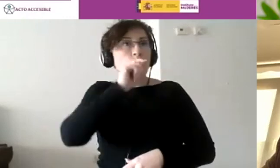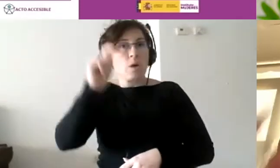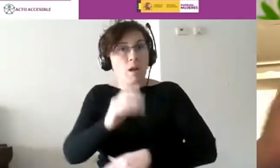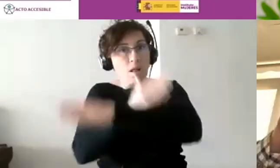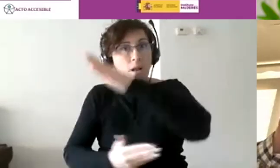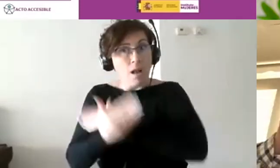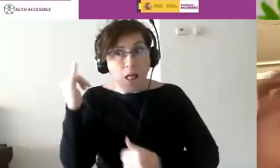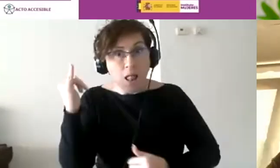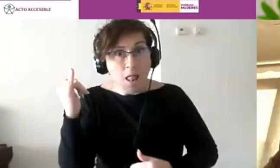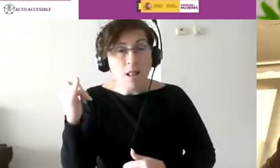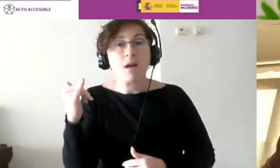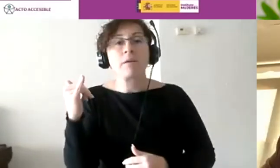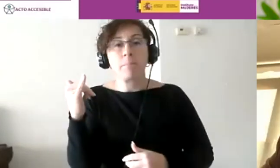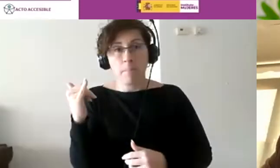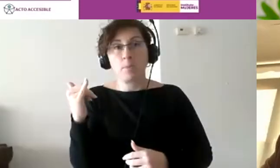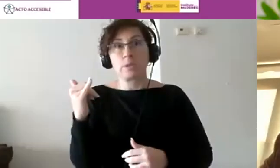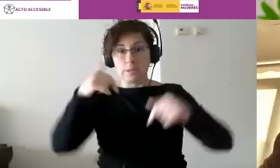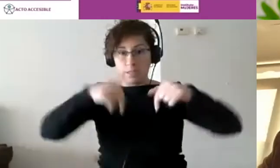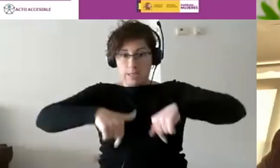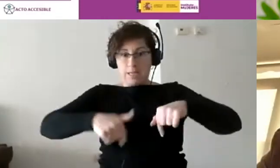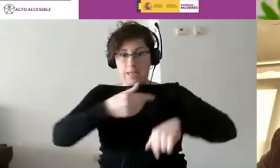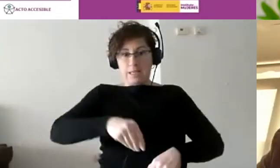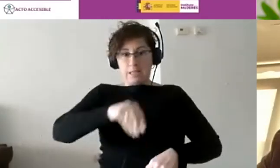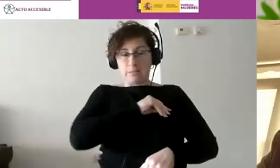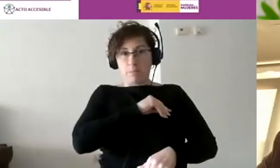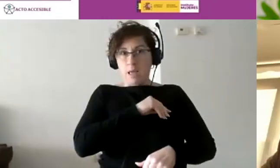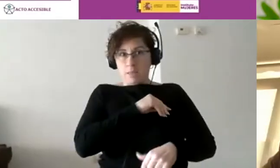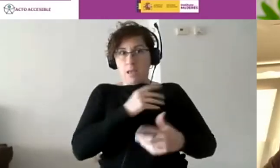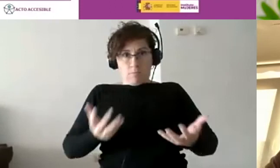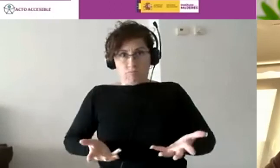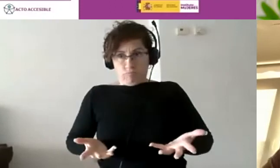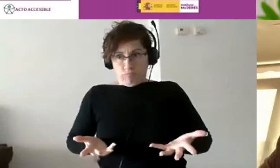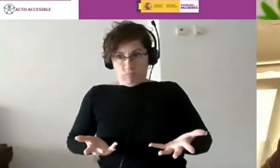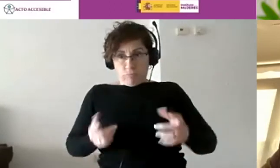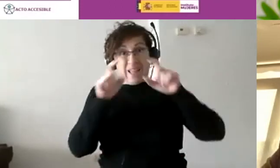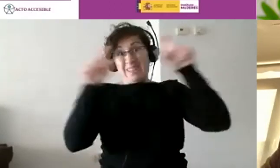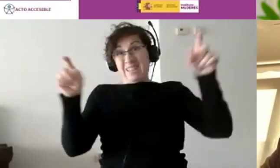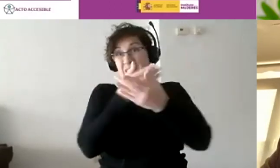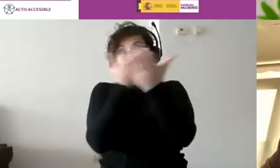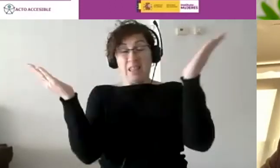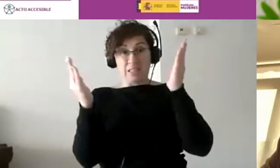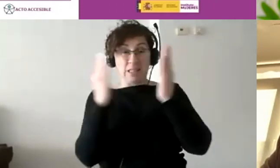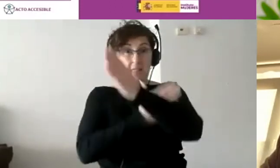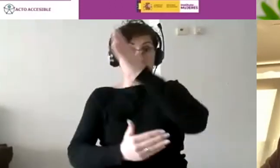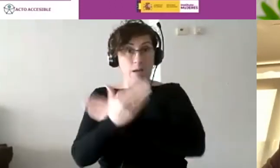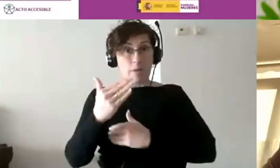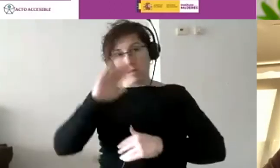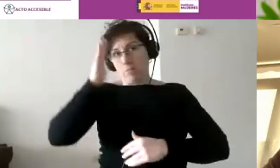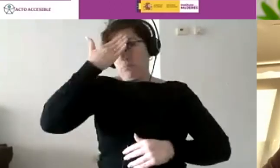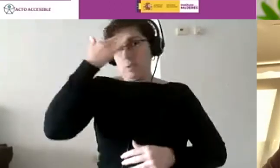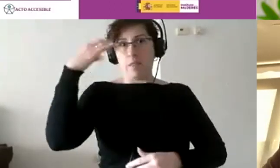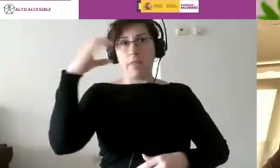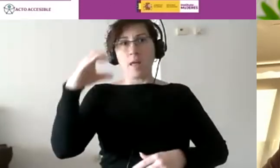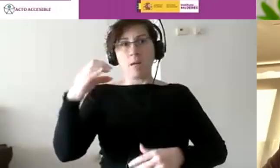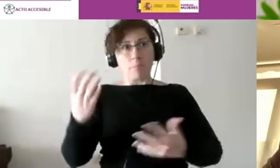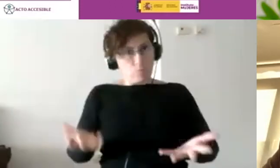indications that if they identify citizens who are disabled, we have CERMI and